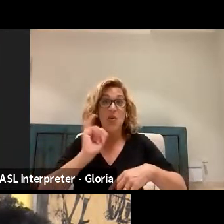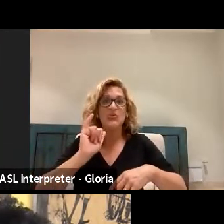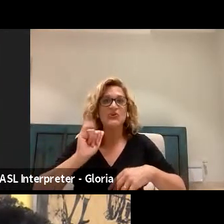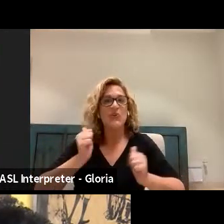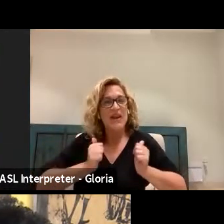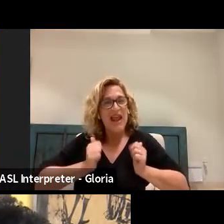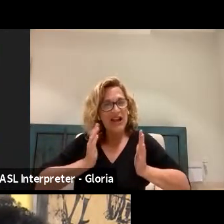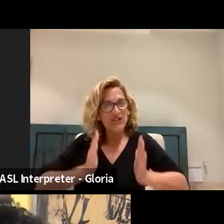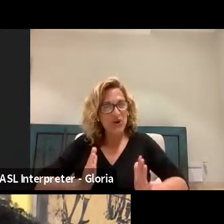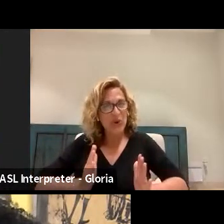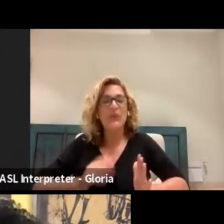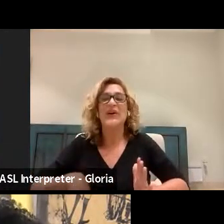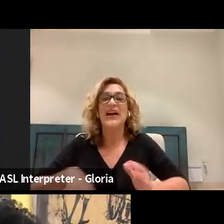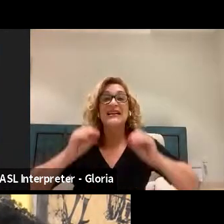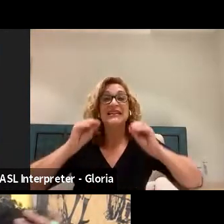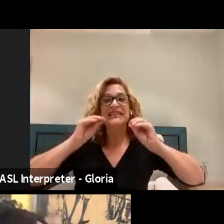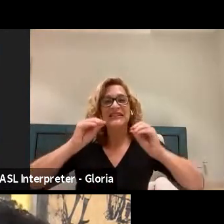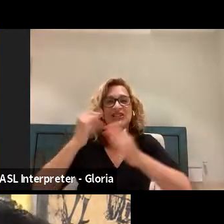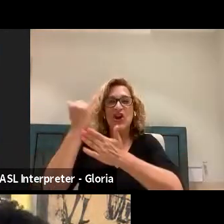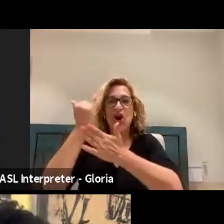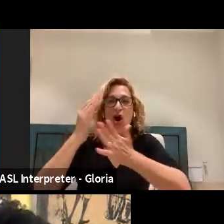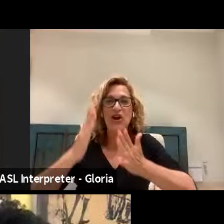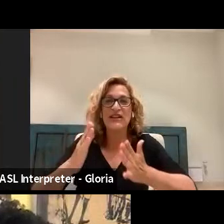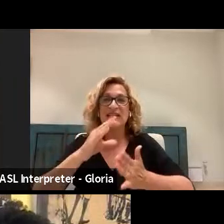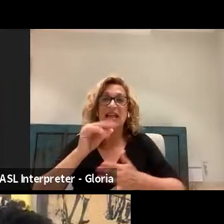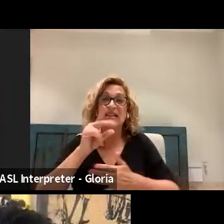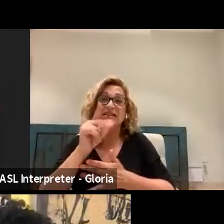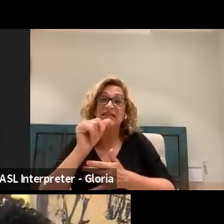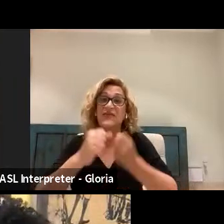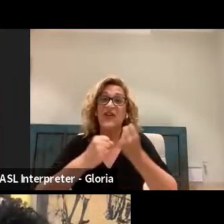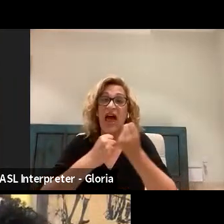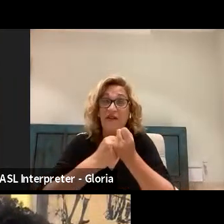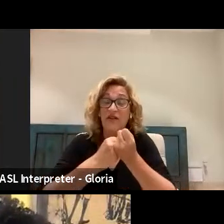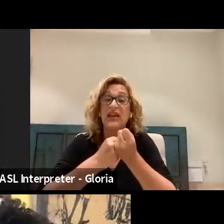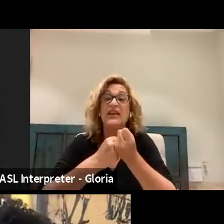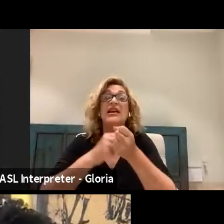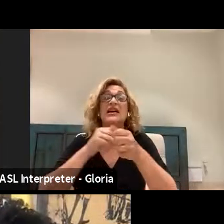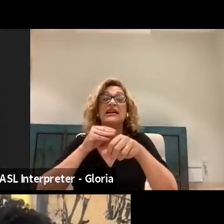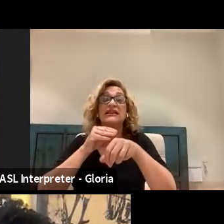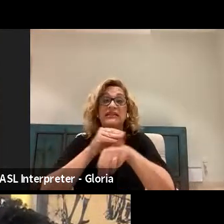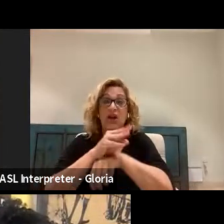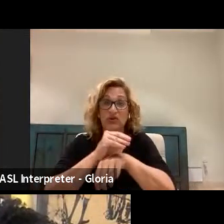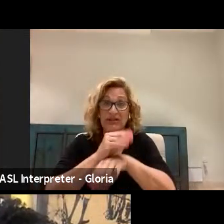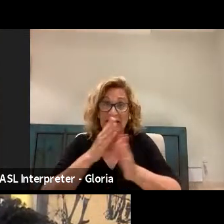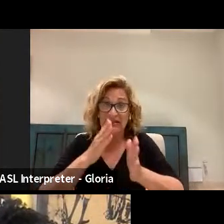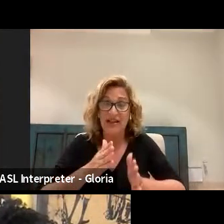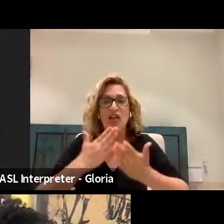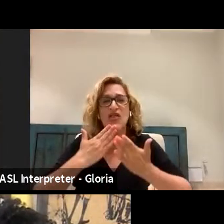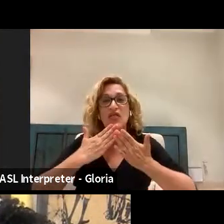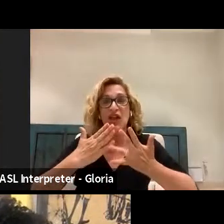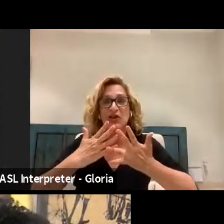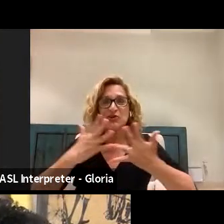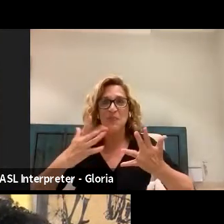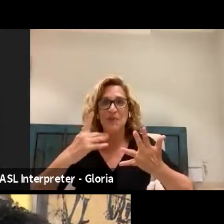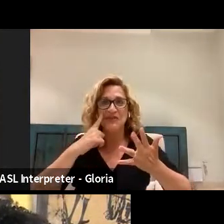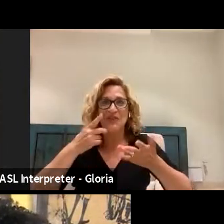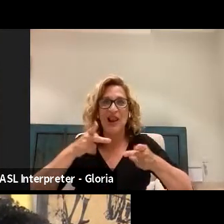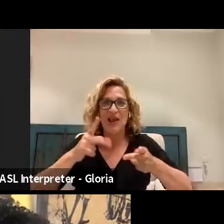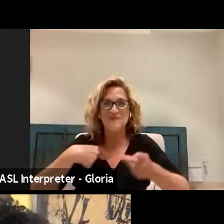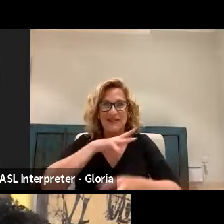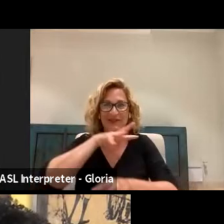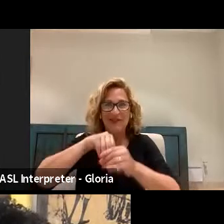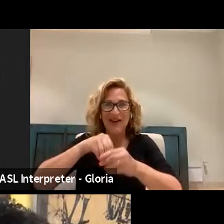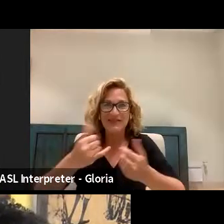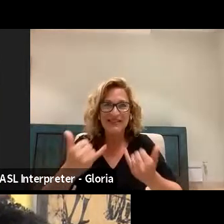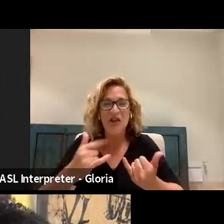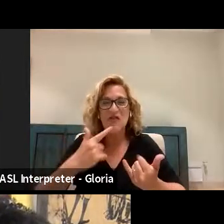actor, teaching artist, and disability advocate consultant. Thank you so much for having me here today. I'm really excited for